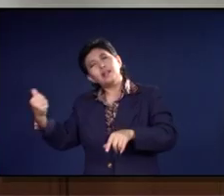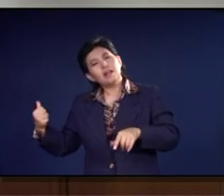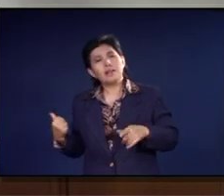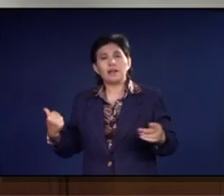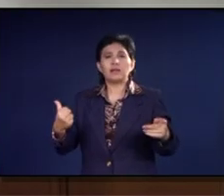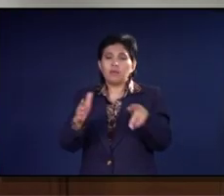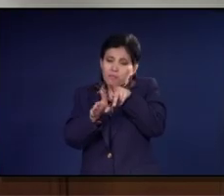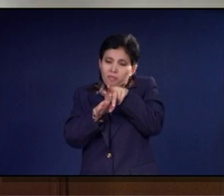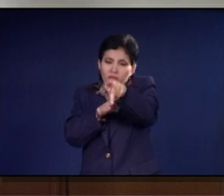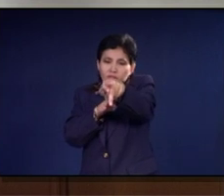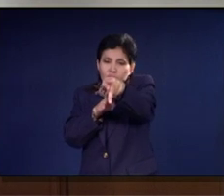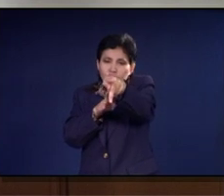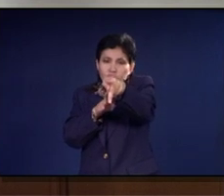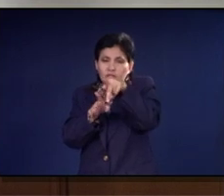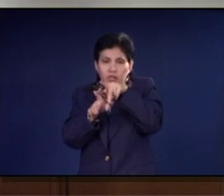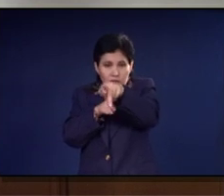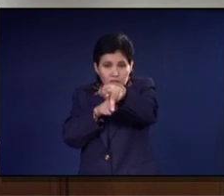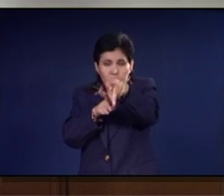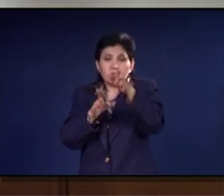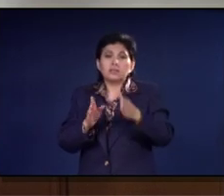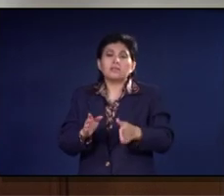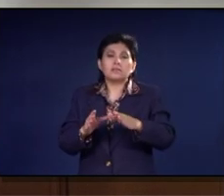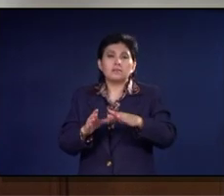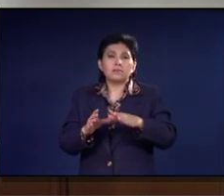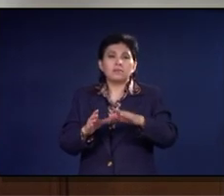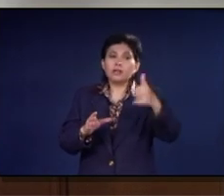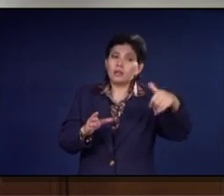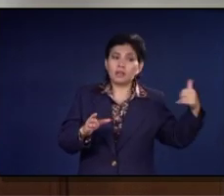professional out there, so we should act